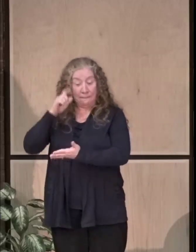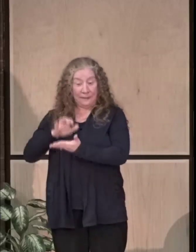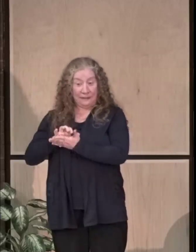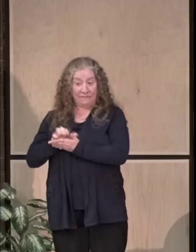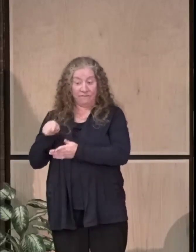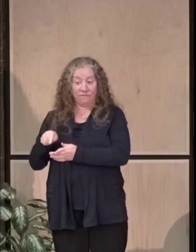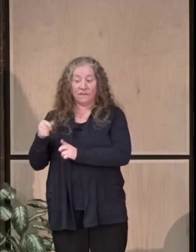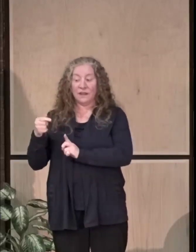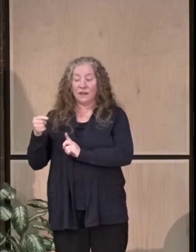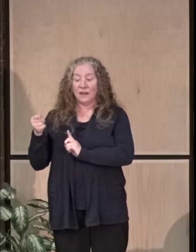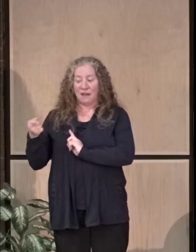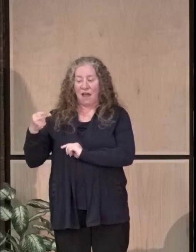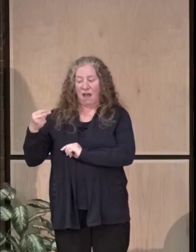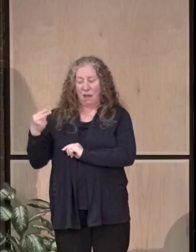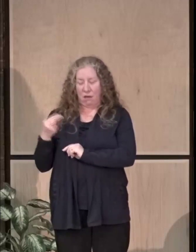one that Hodgson,